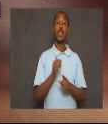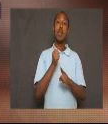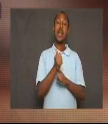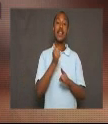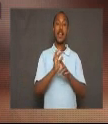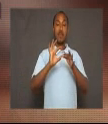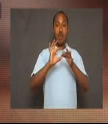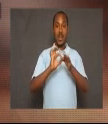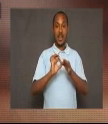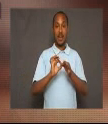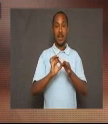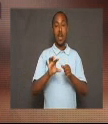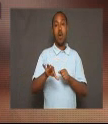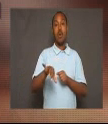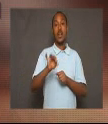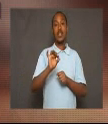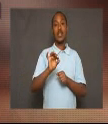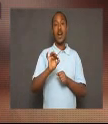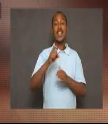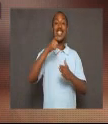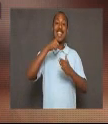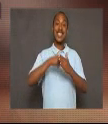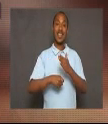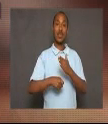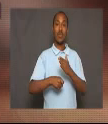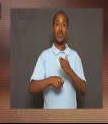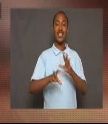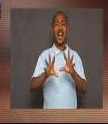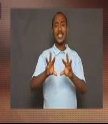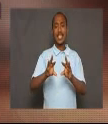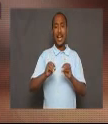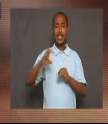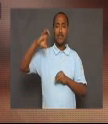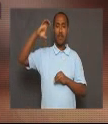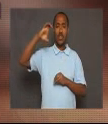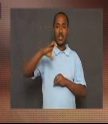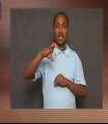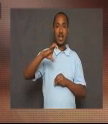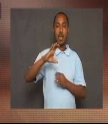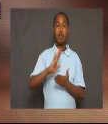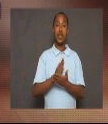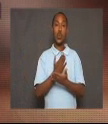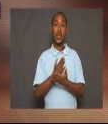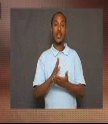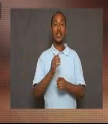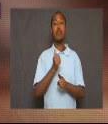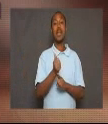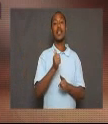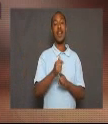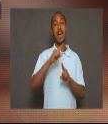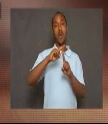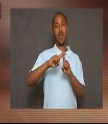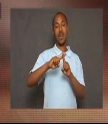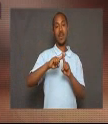Metallic bonding occurs as a result of the attractive forces between the metal